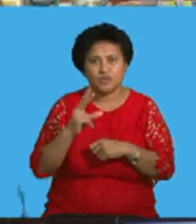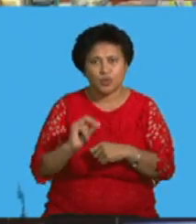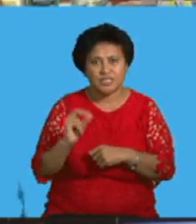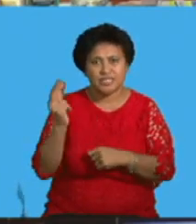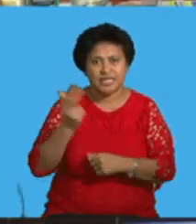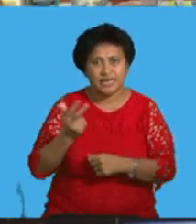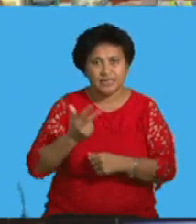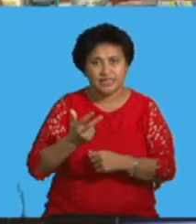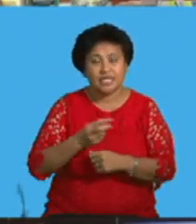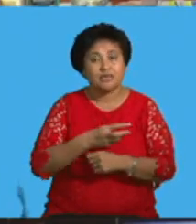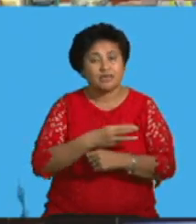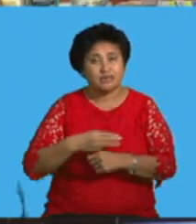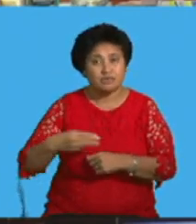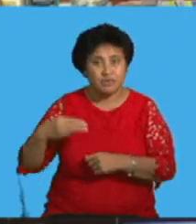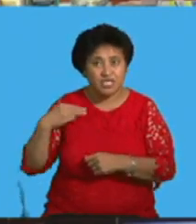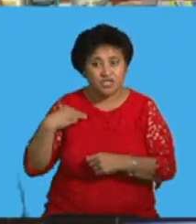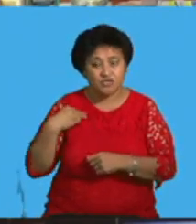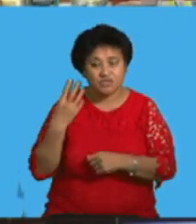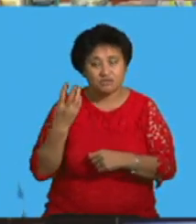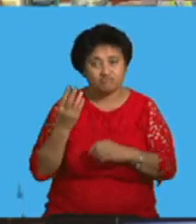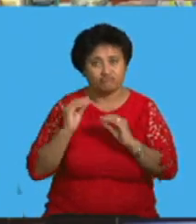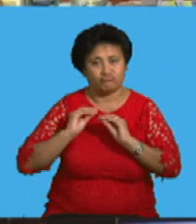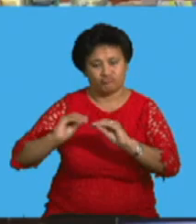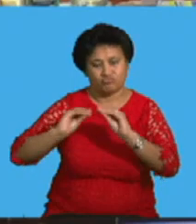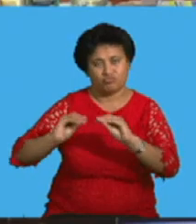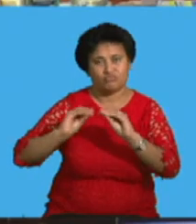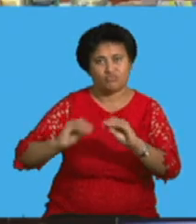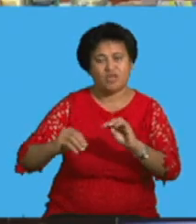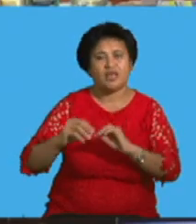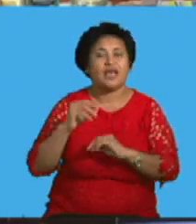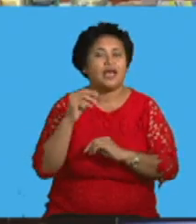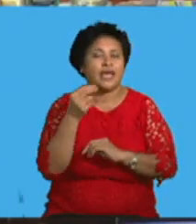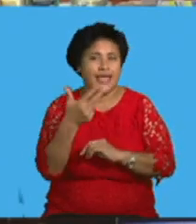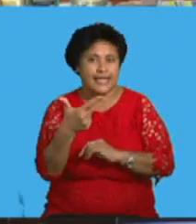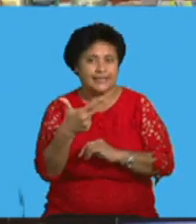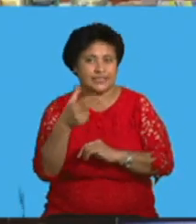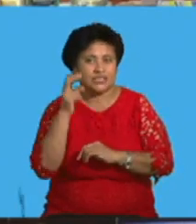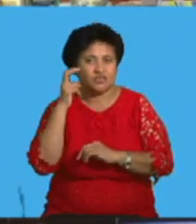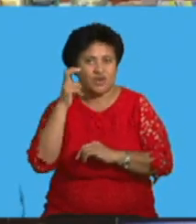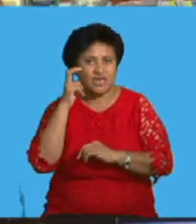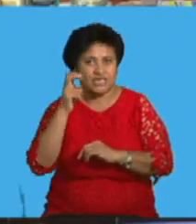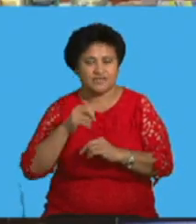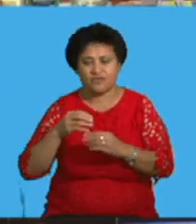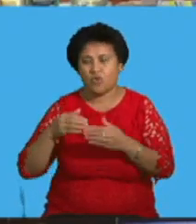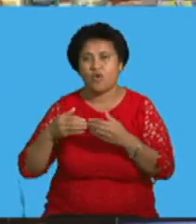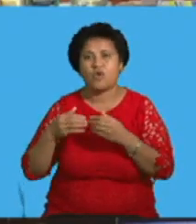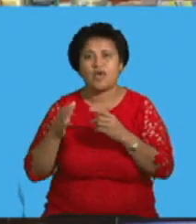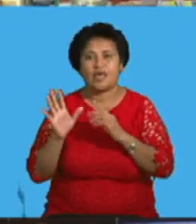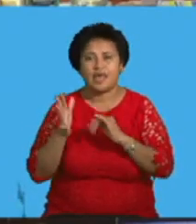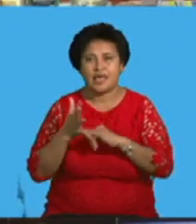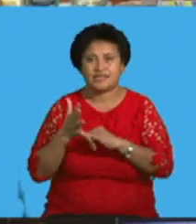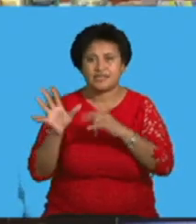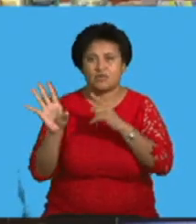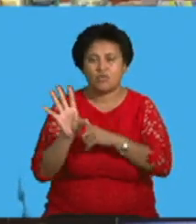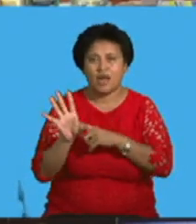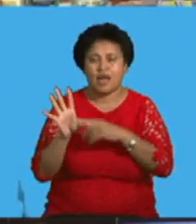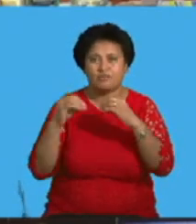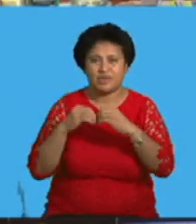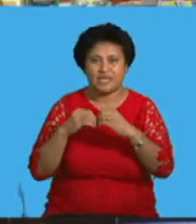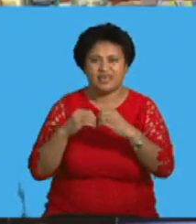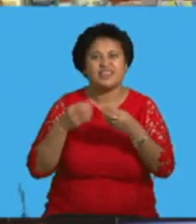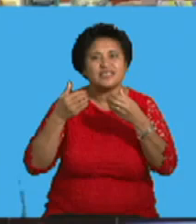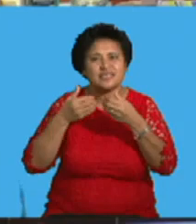The Ministry conducted 8 trainings on starting your own business for young Fijians across all